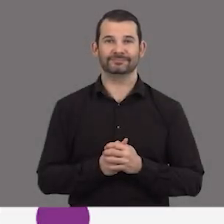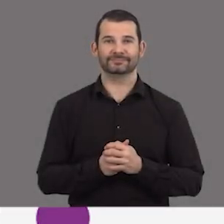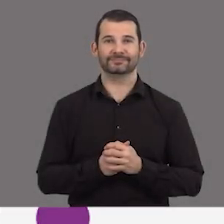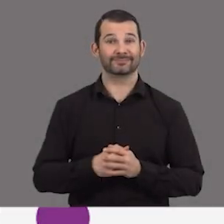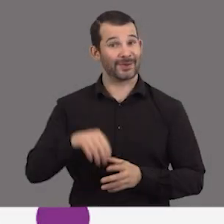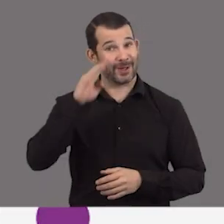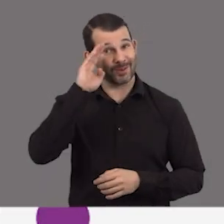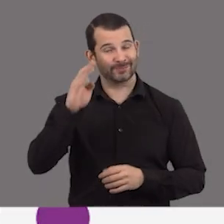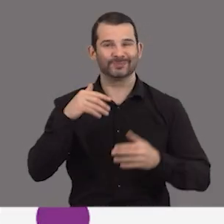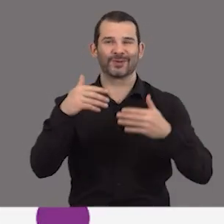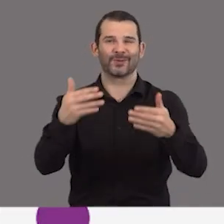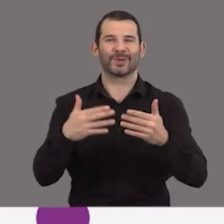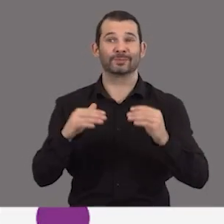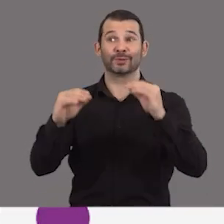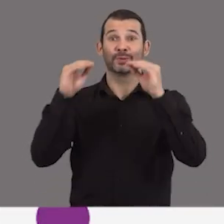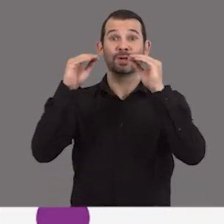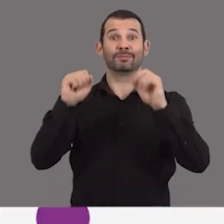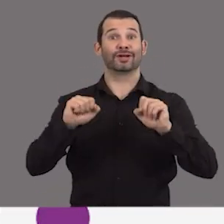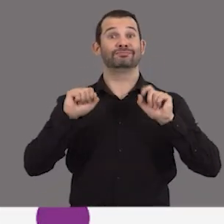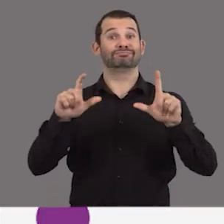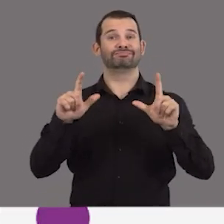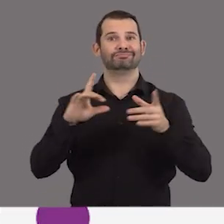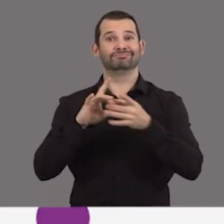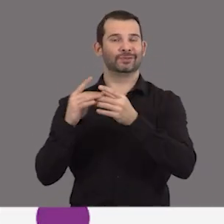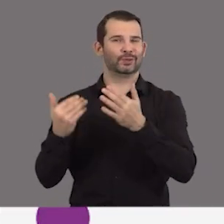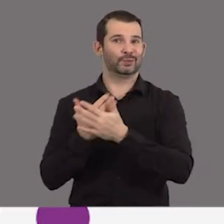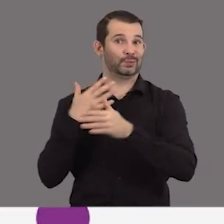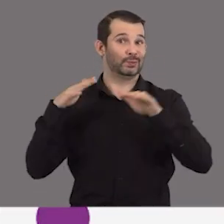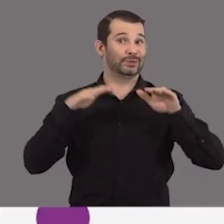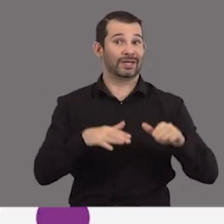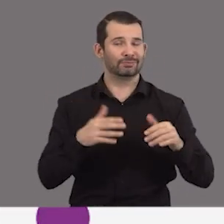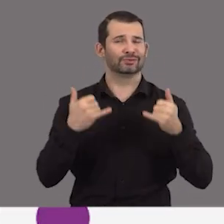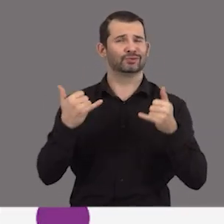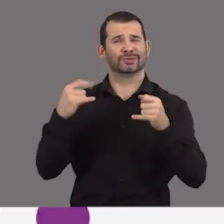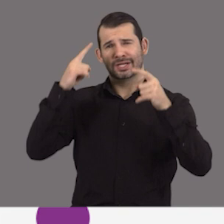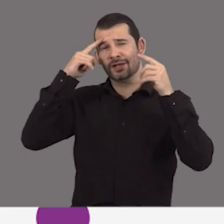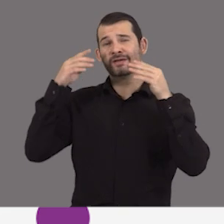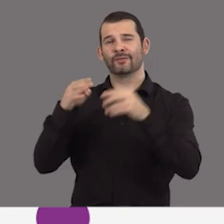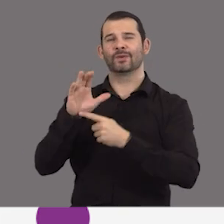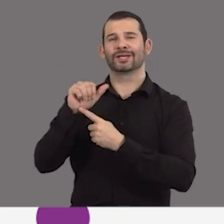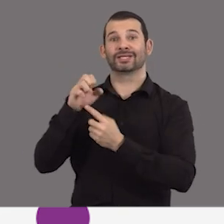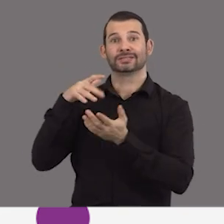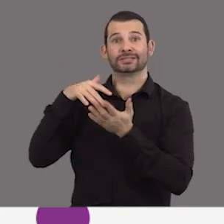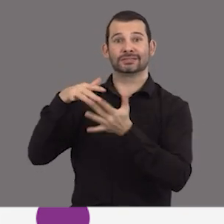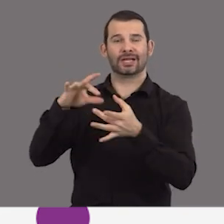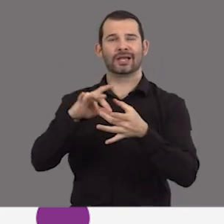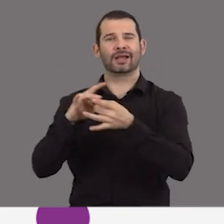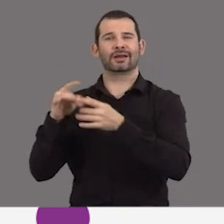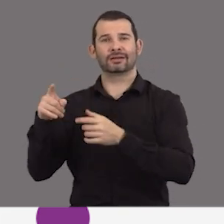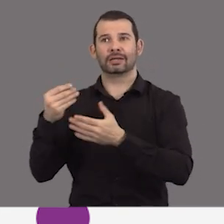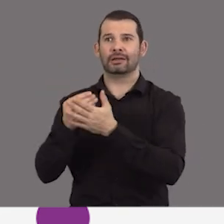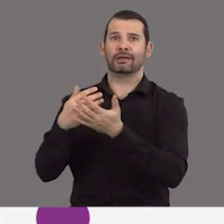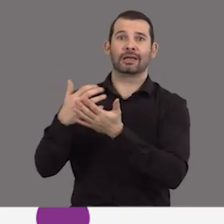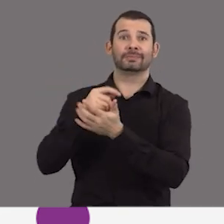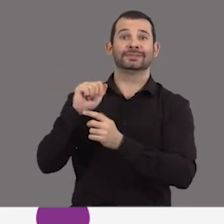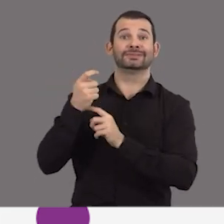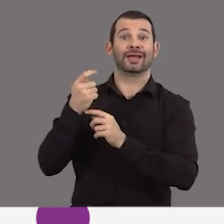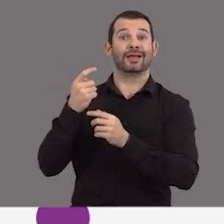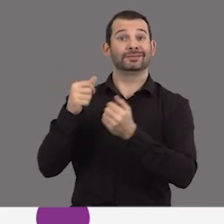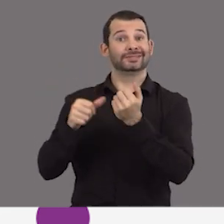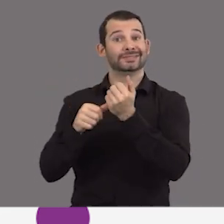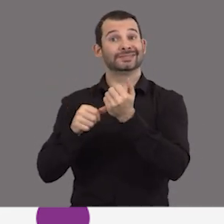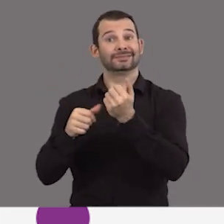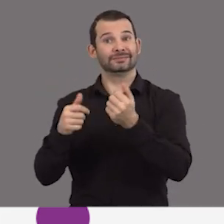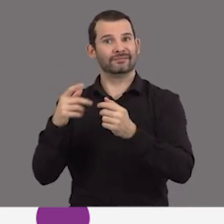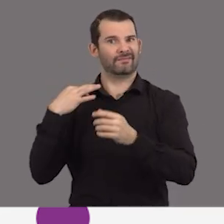Hello, and welcome to the webinar on newcomers. Today, we're focusing on a case study for the Income Tax Assistance